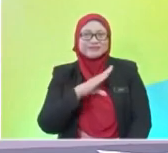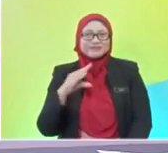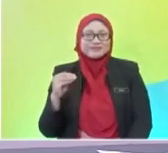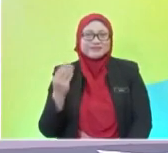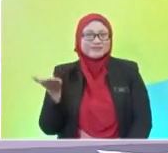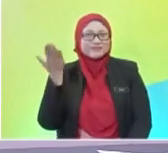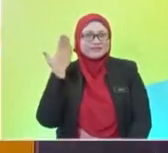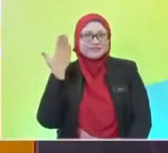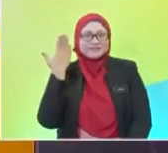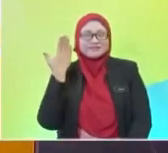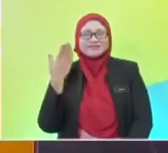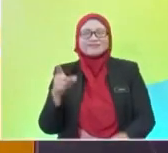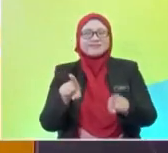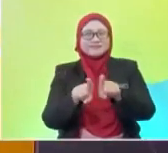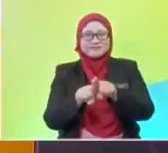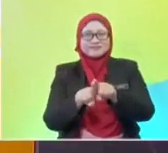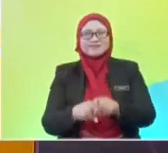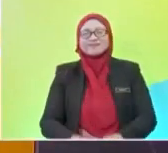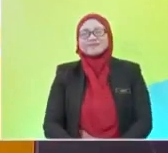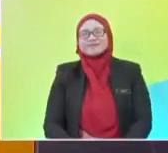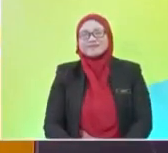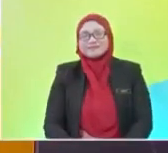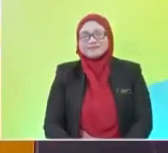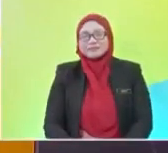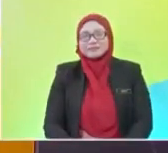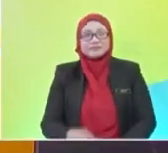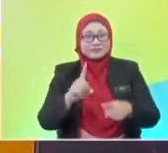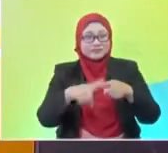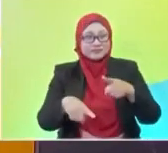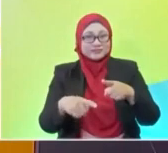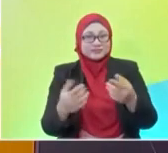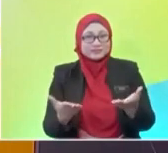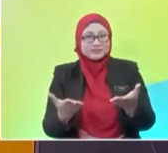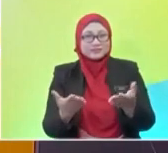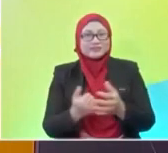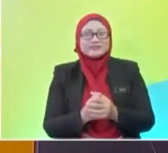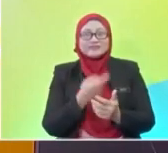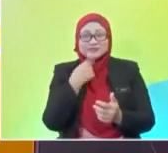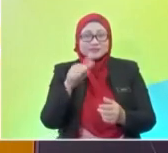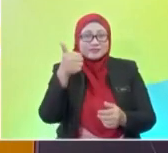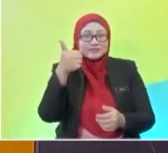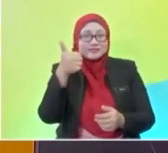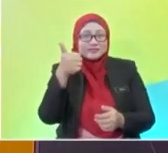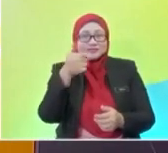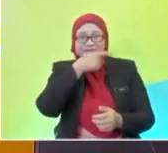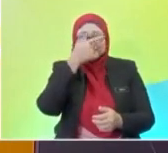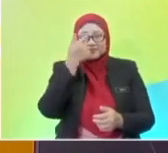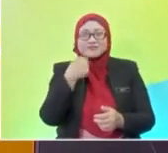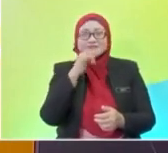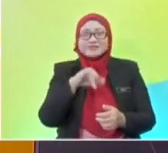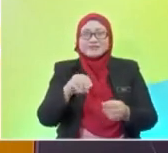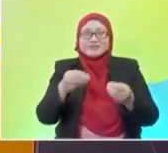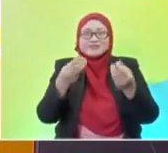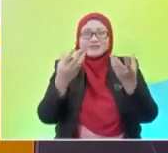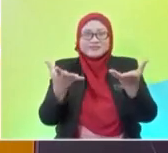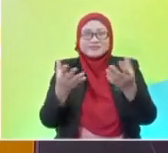and was. Okay, but. Yeah. I think you win the game. Why, teacher? Because you are